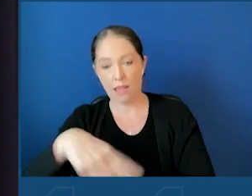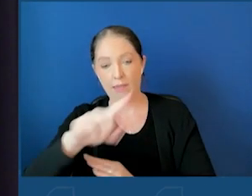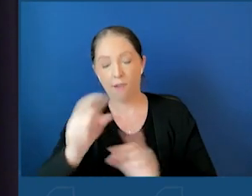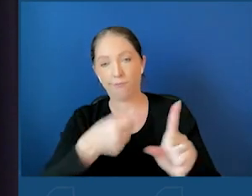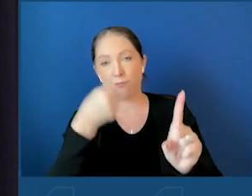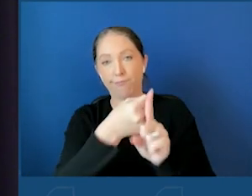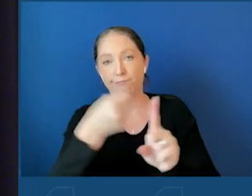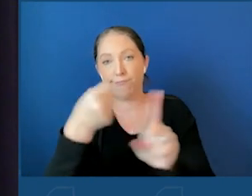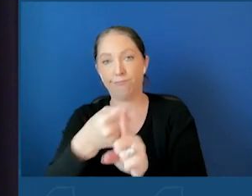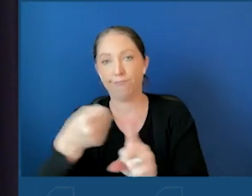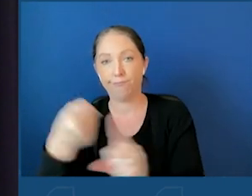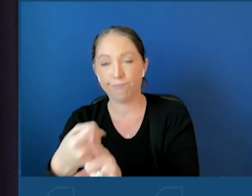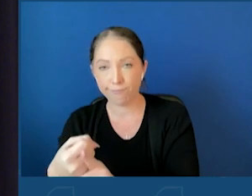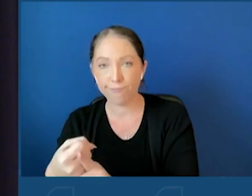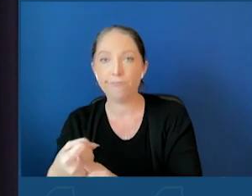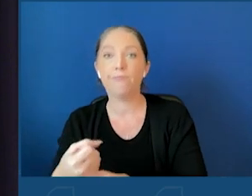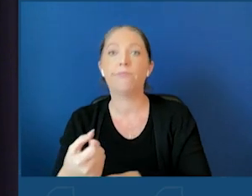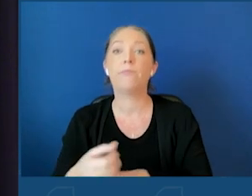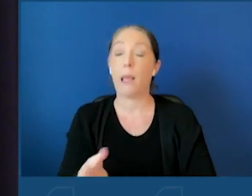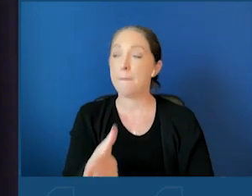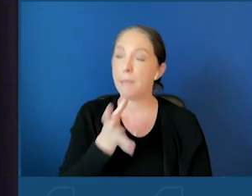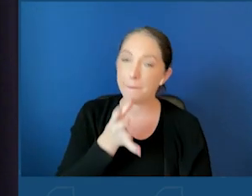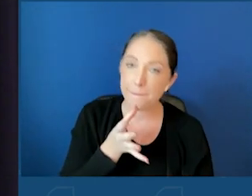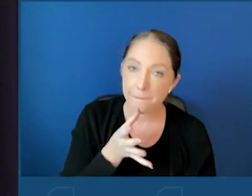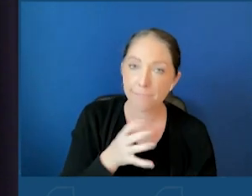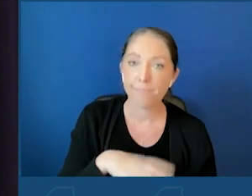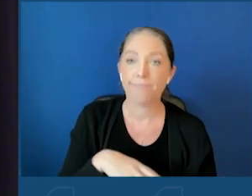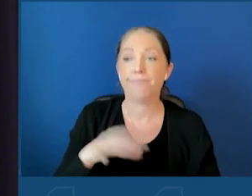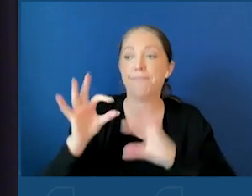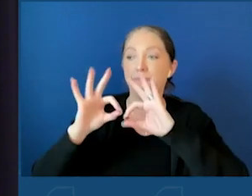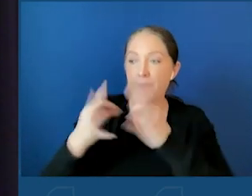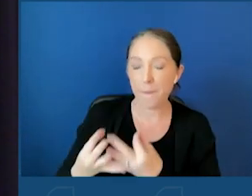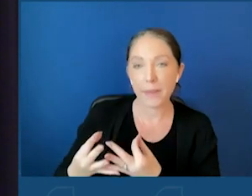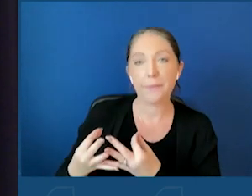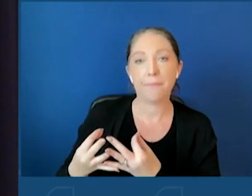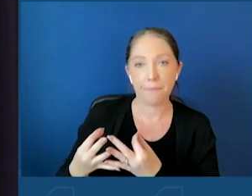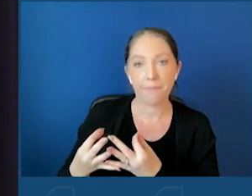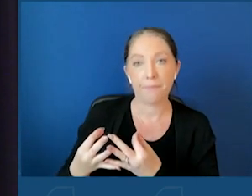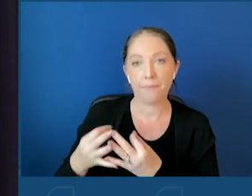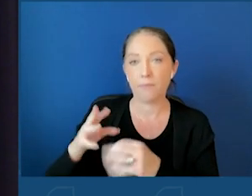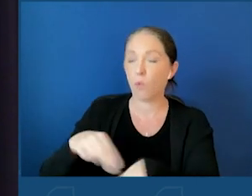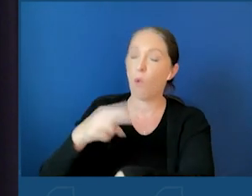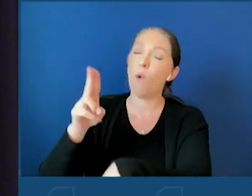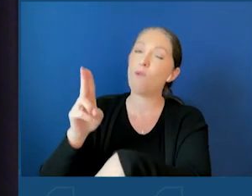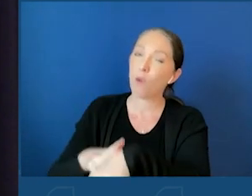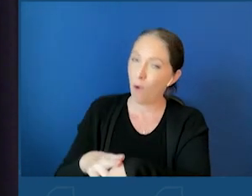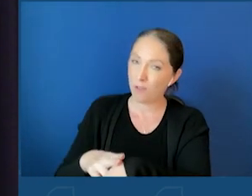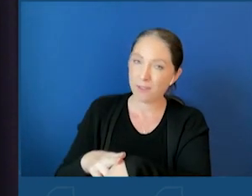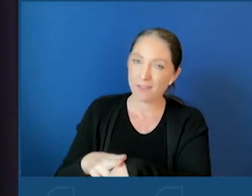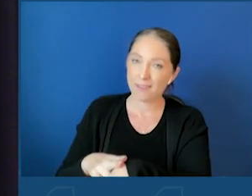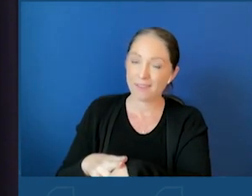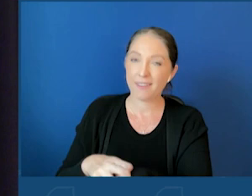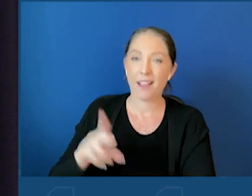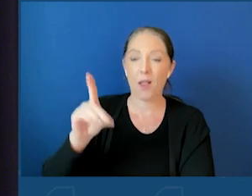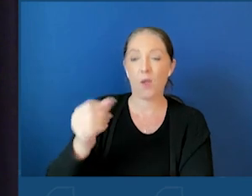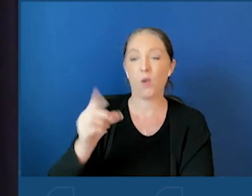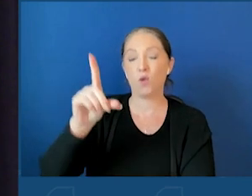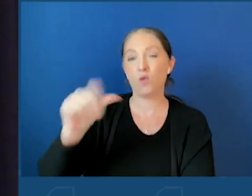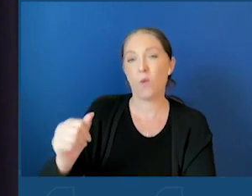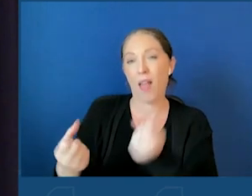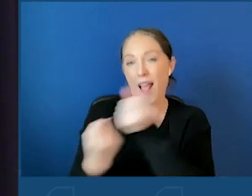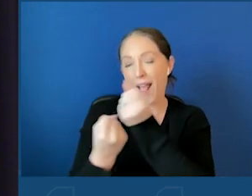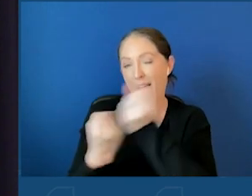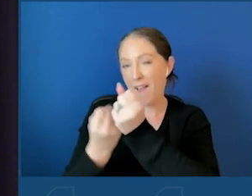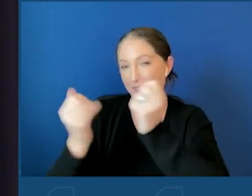by this crisis, the mothers, the families, and of course, our incredible doula advocates from all across New